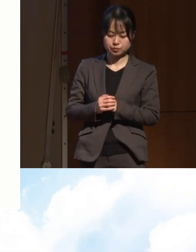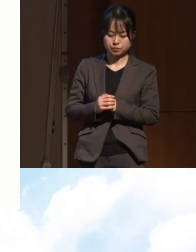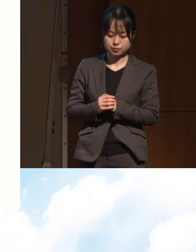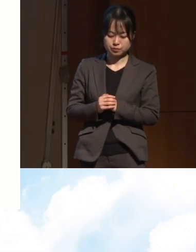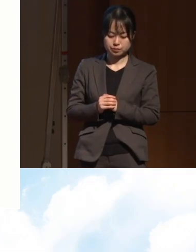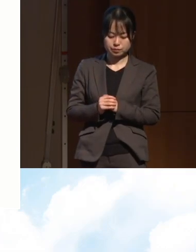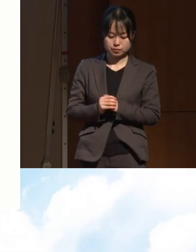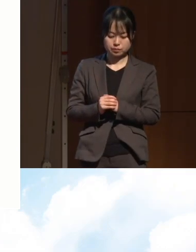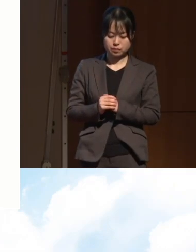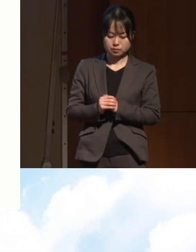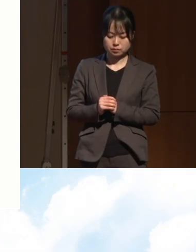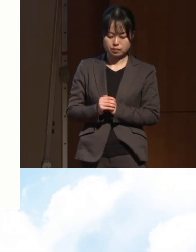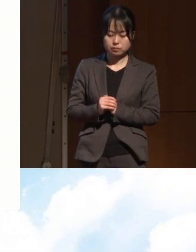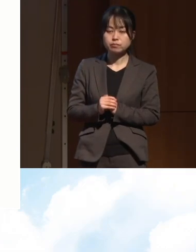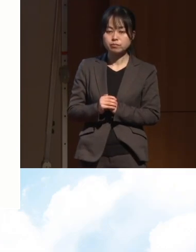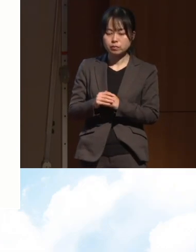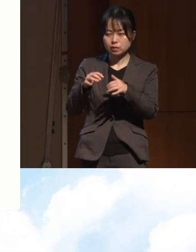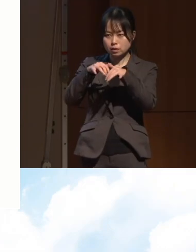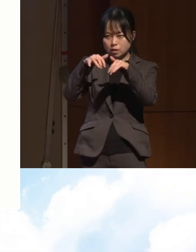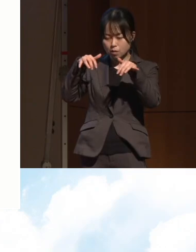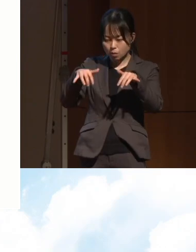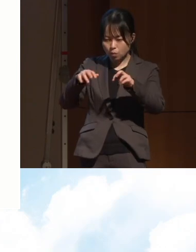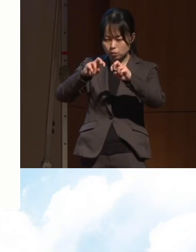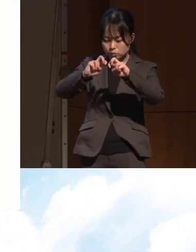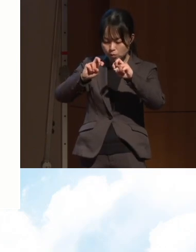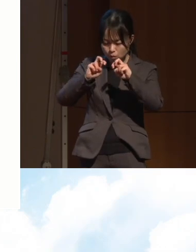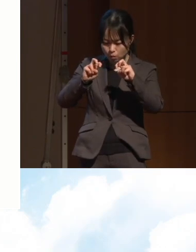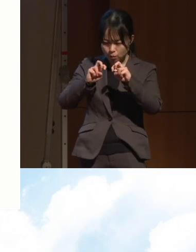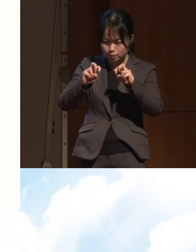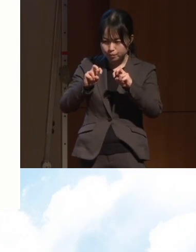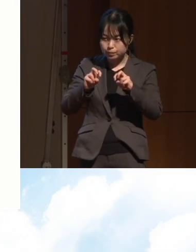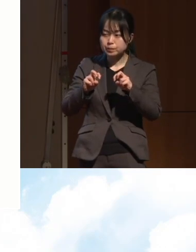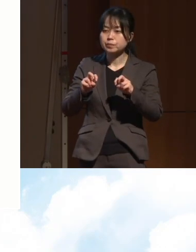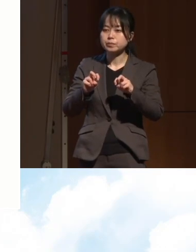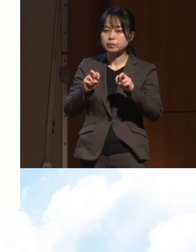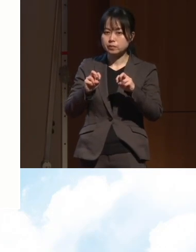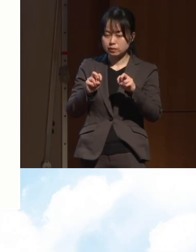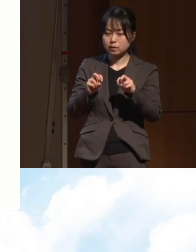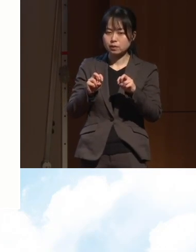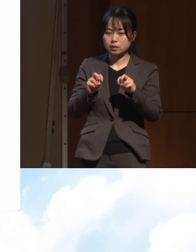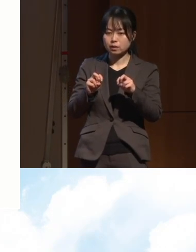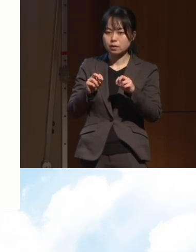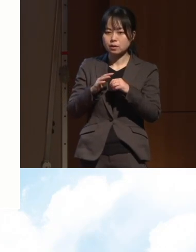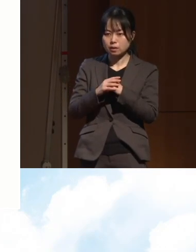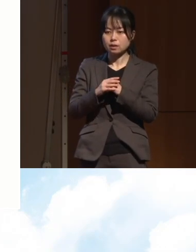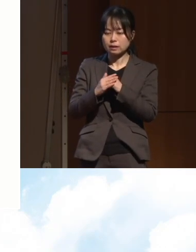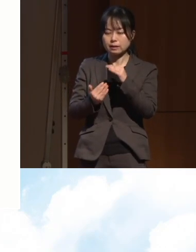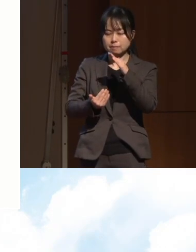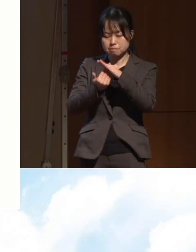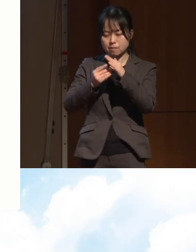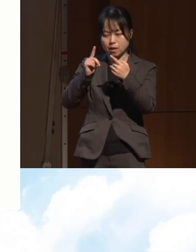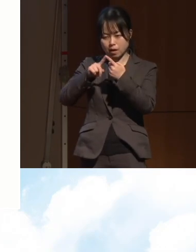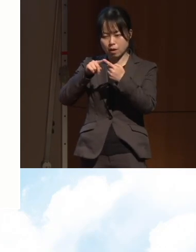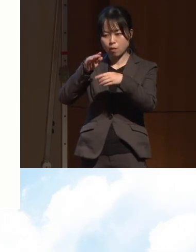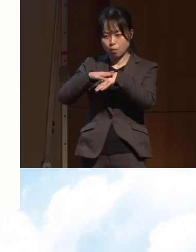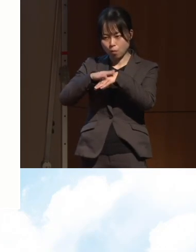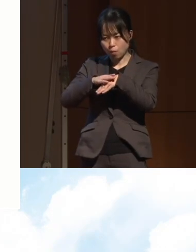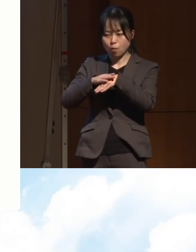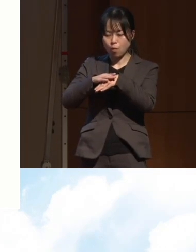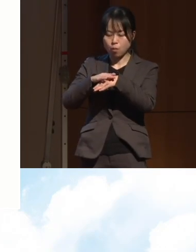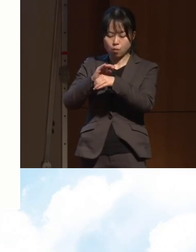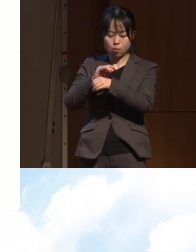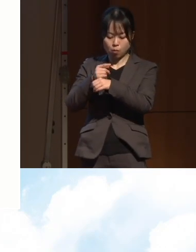for drug optimization by these groups. Would you conclude your